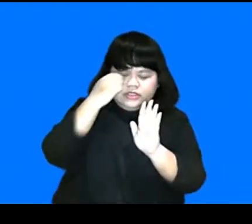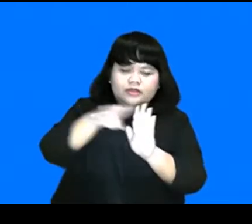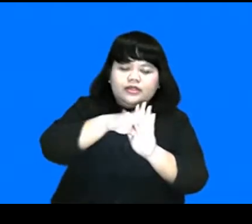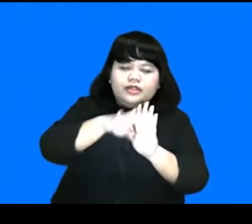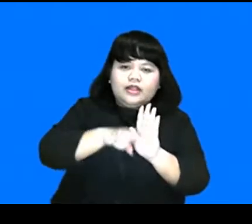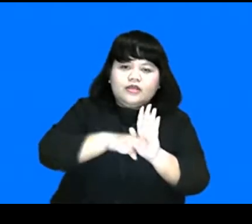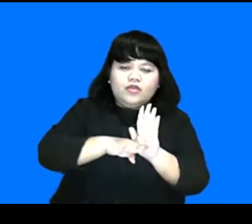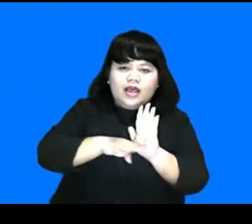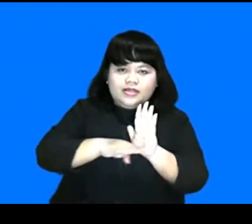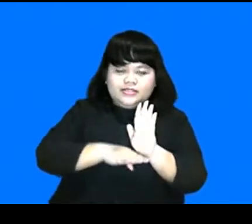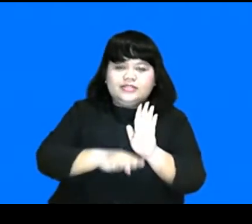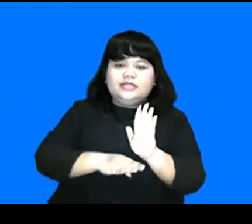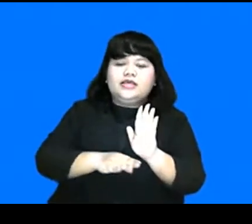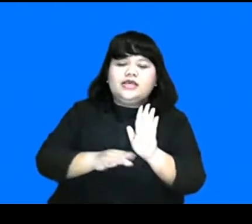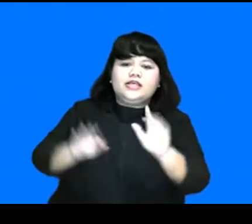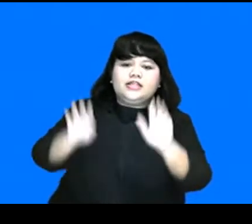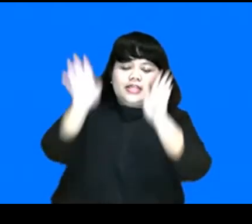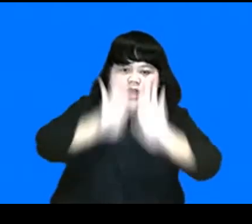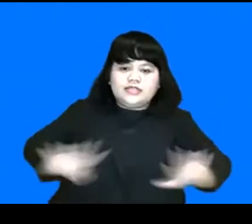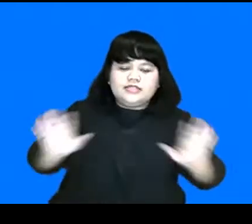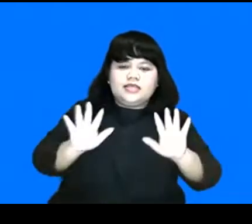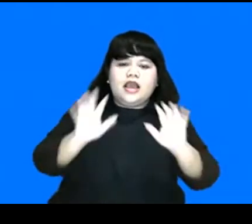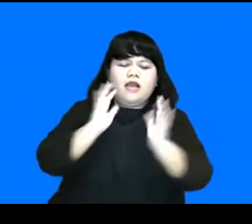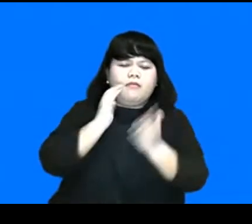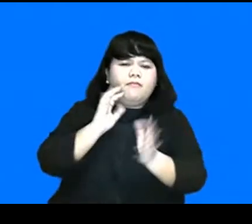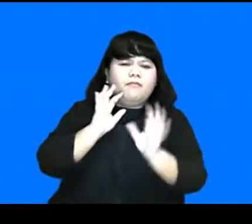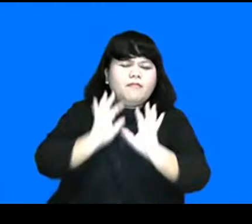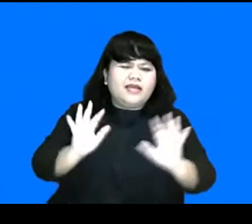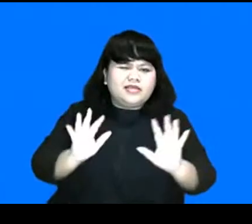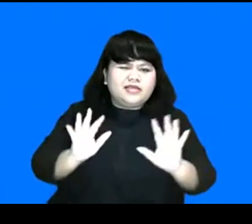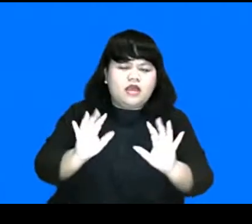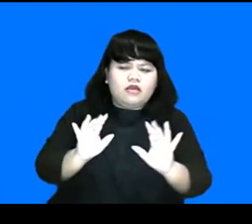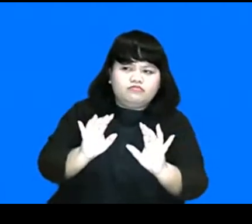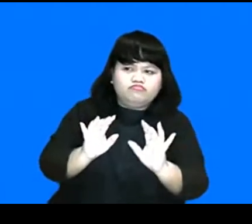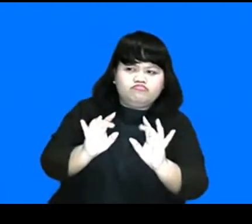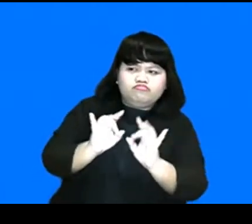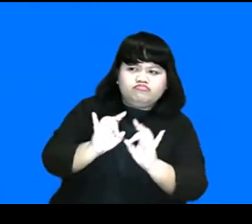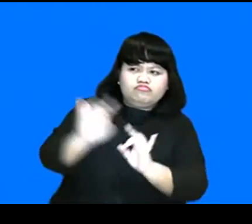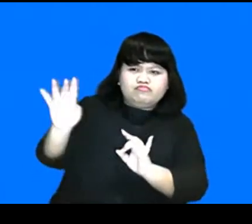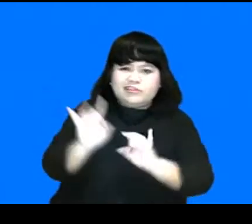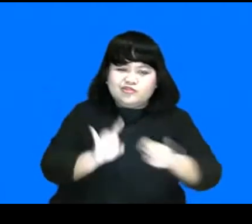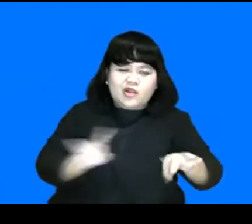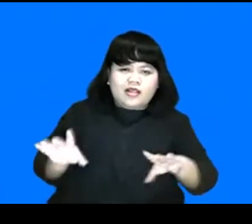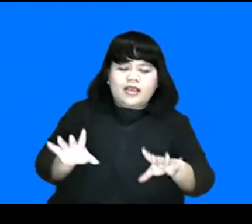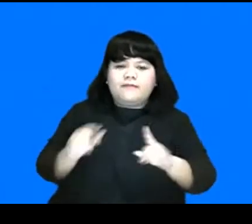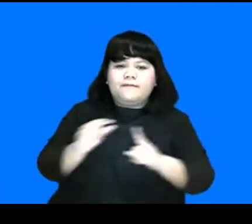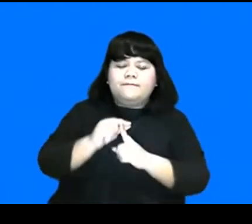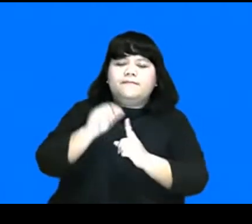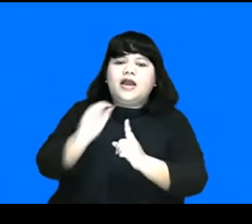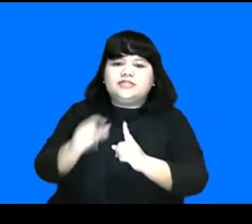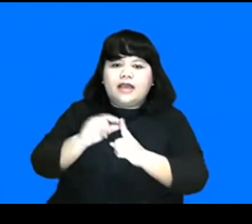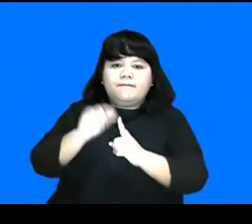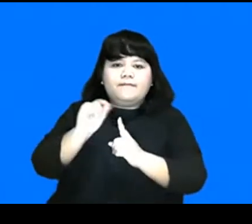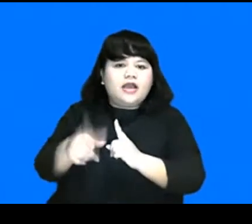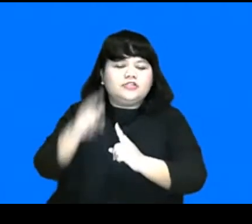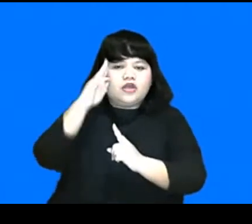So basically, at the end of the day, the tax regulation for the rich people is useless.